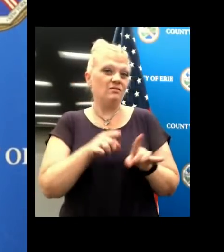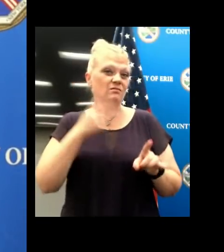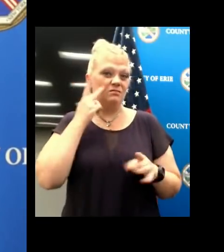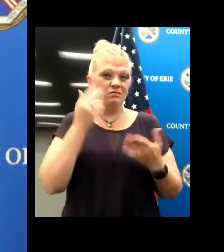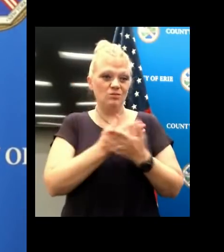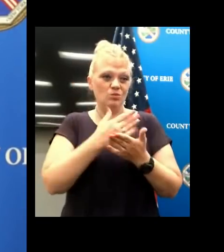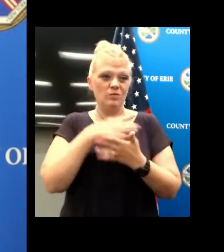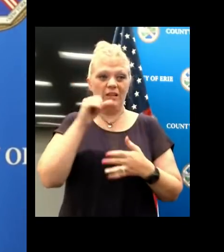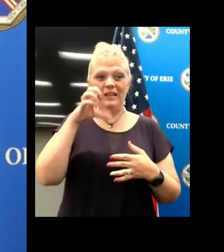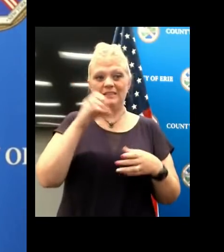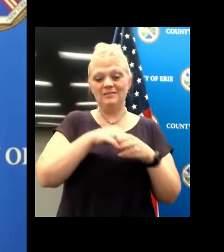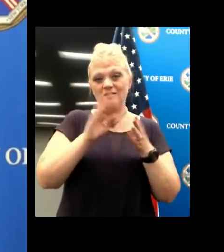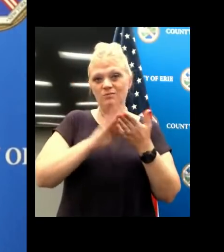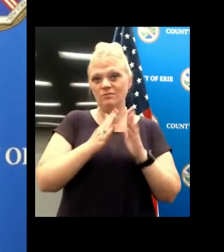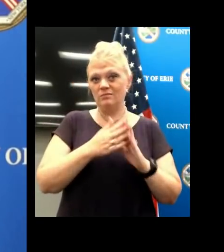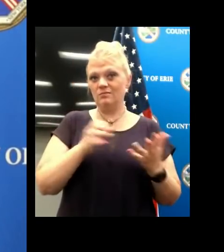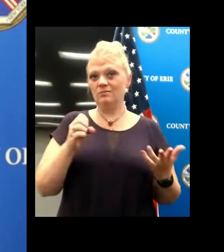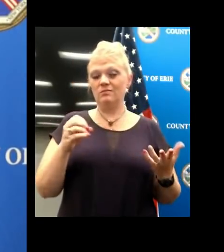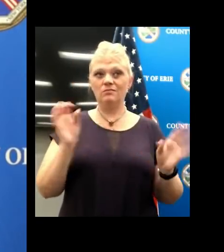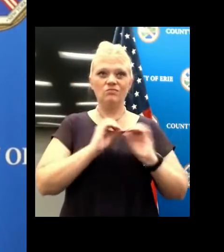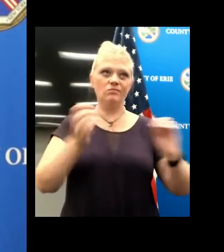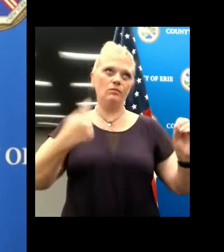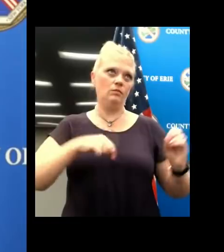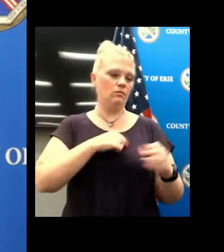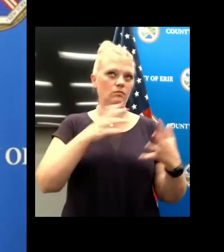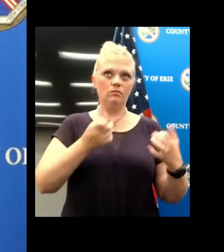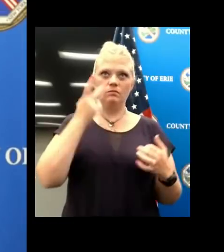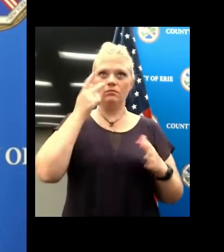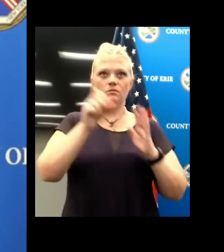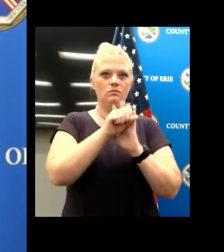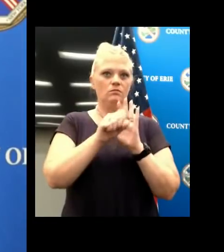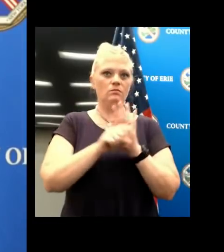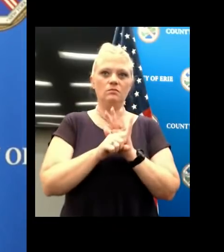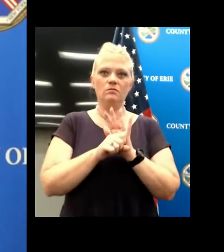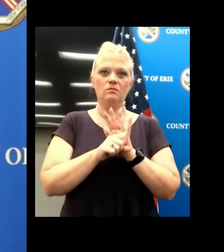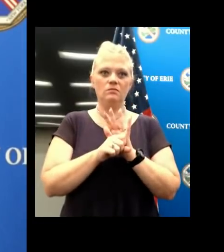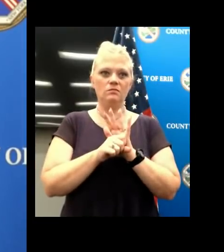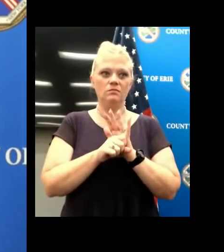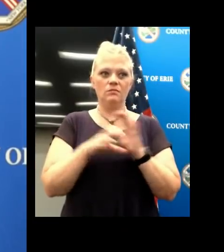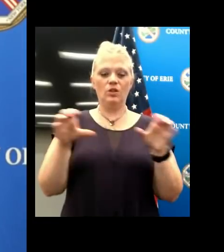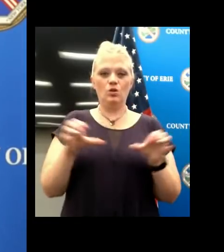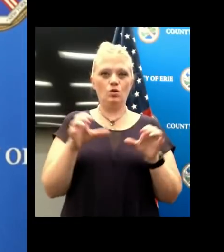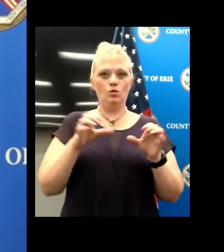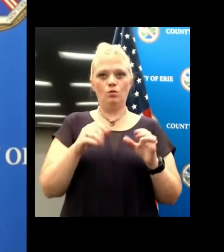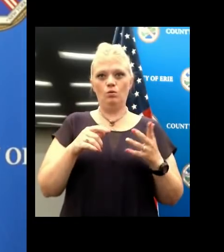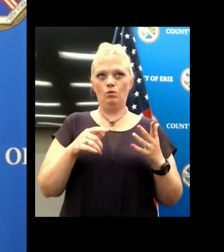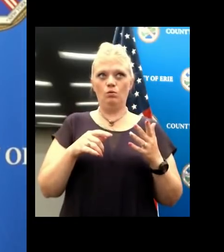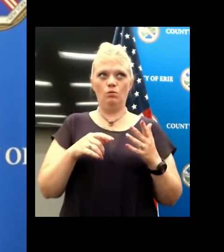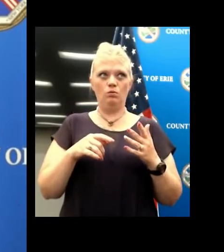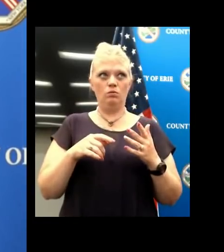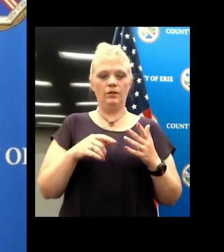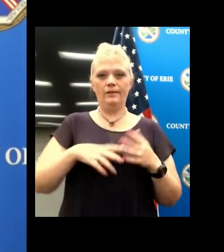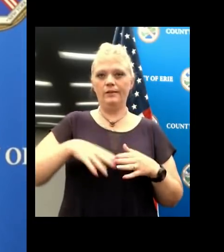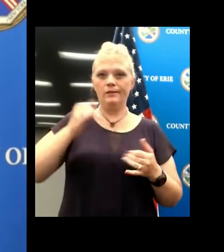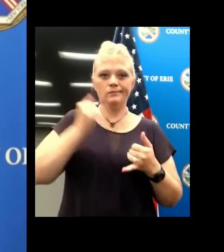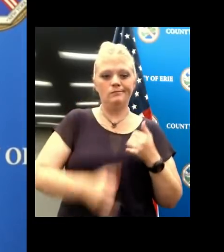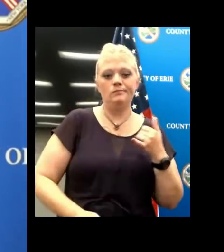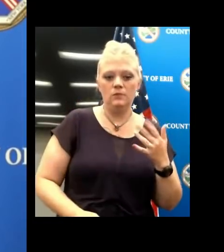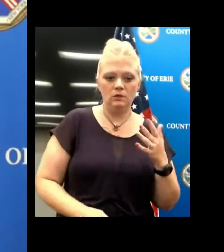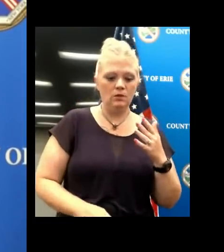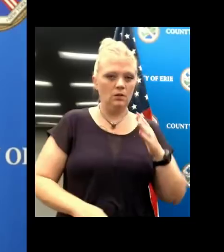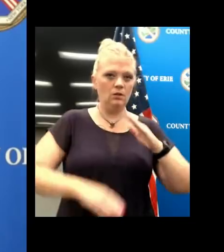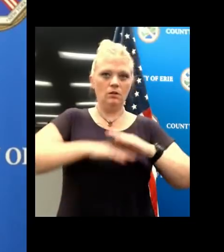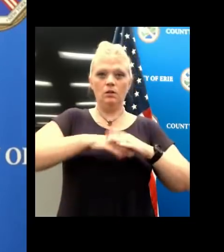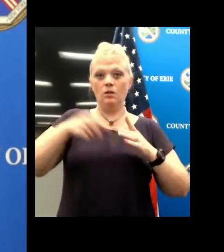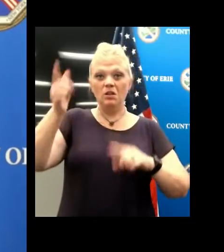communities. So none of us want to see the state do the ultimate, which is saying, you guys, you can't